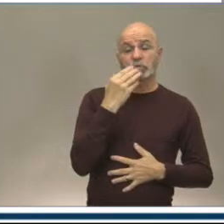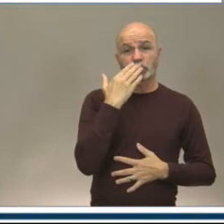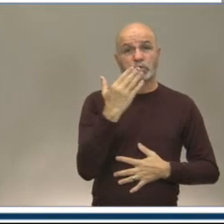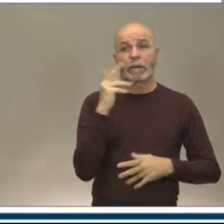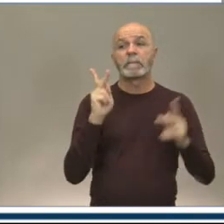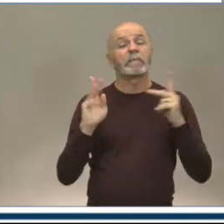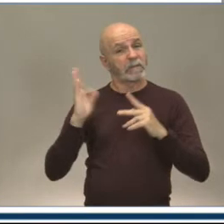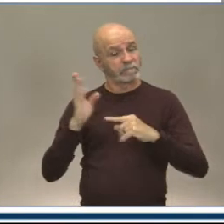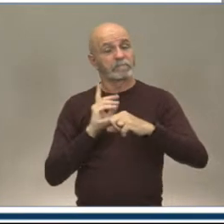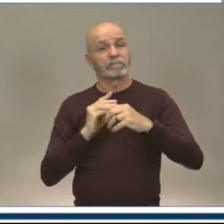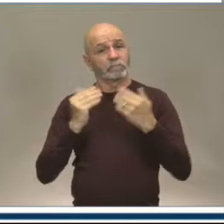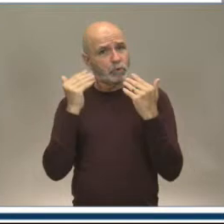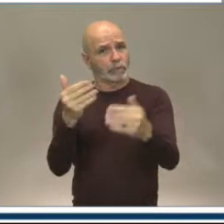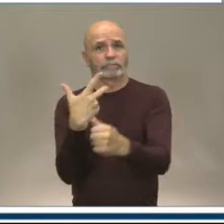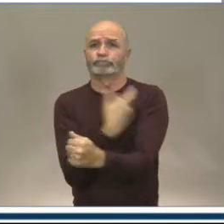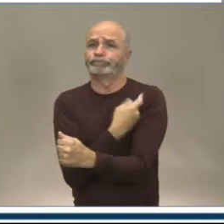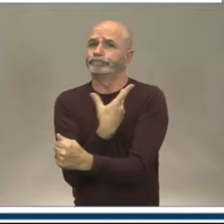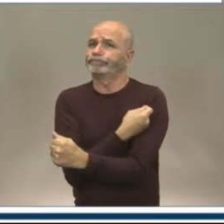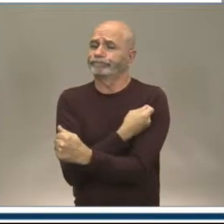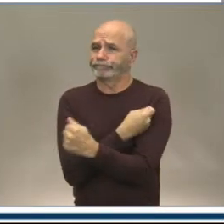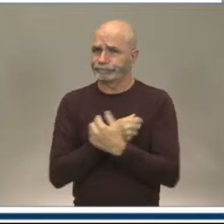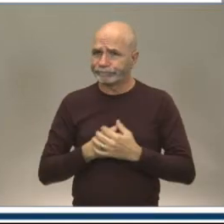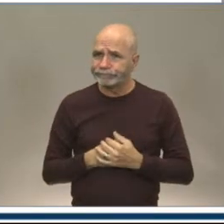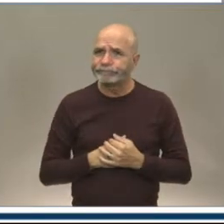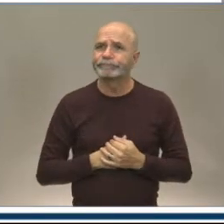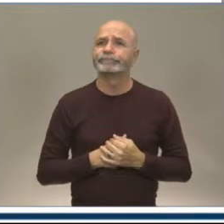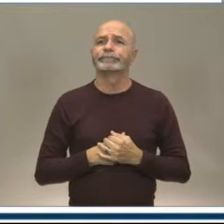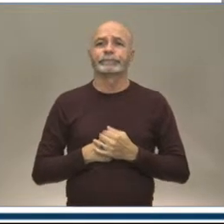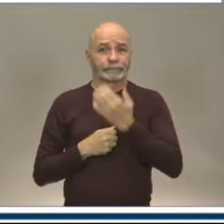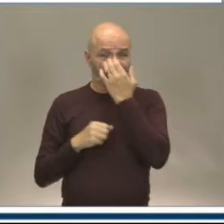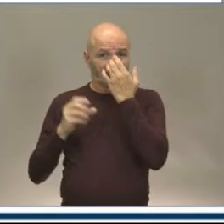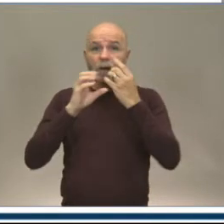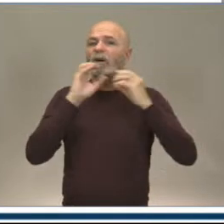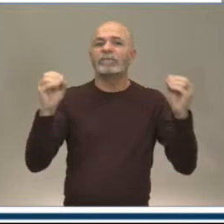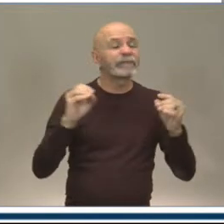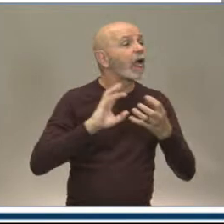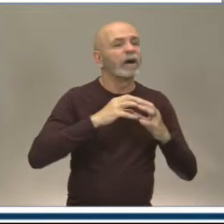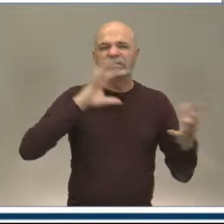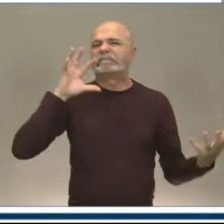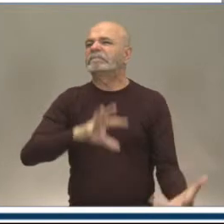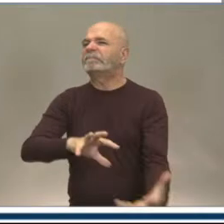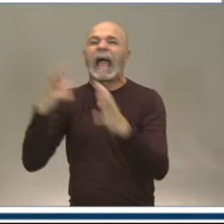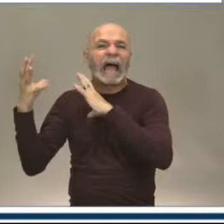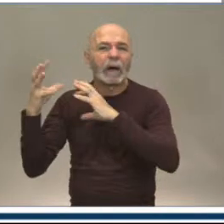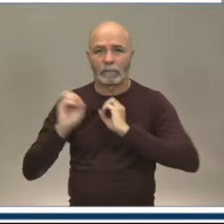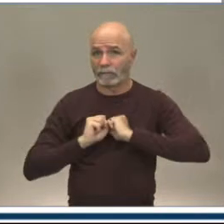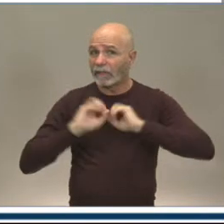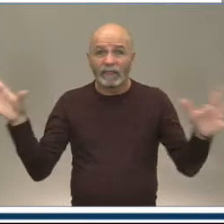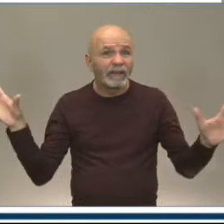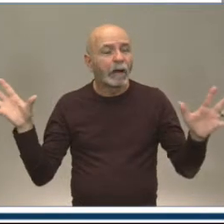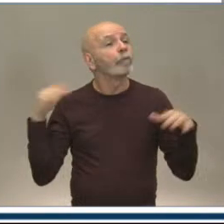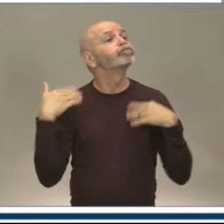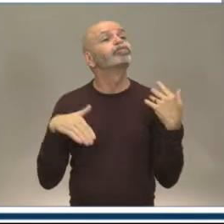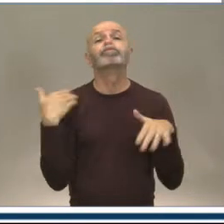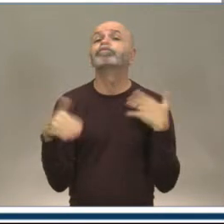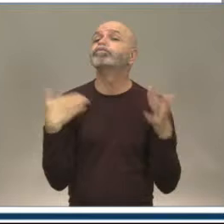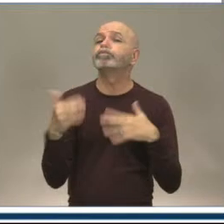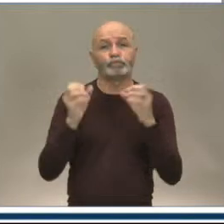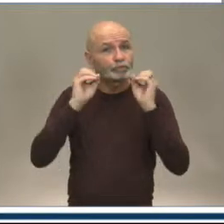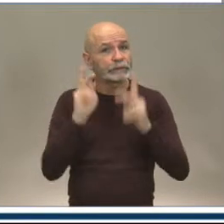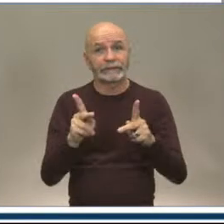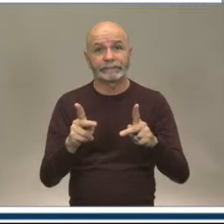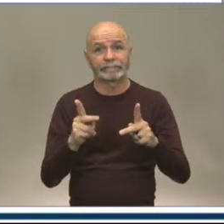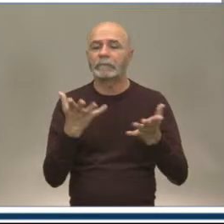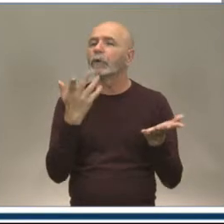we feel that there will not be any major impacts on service deliveries, but we'll have the final numbers soon.